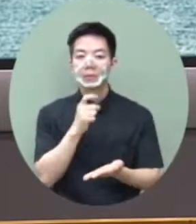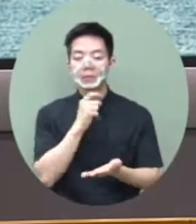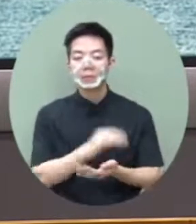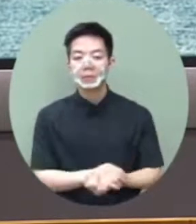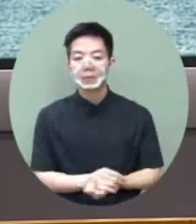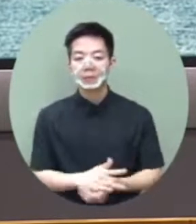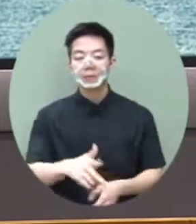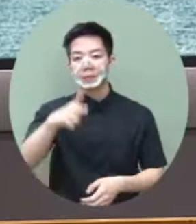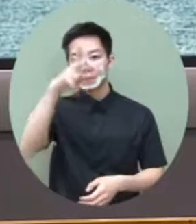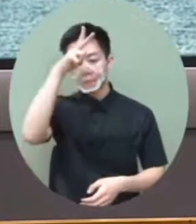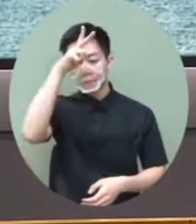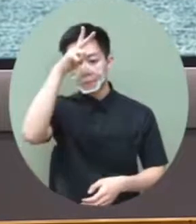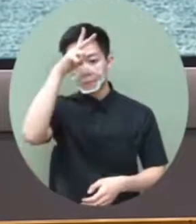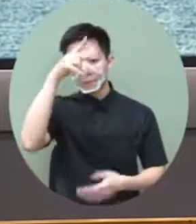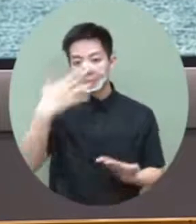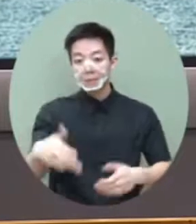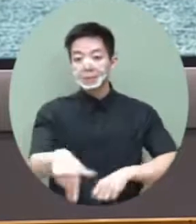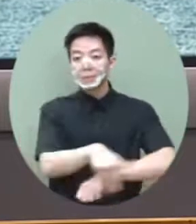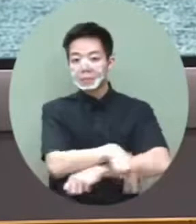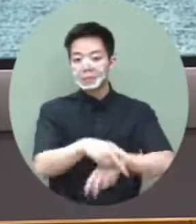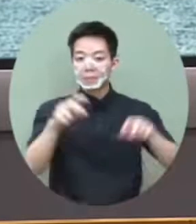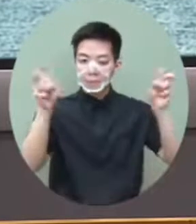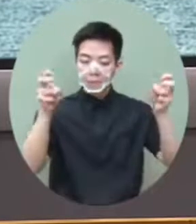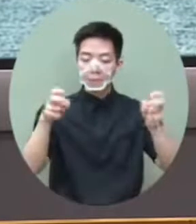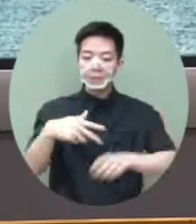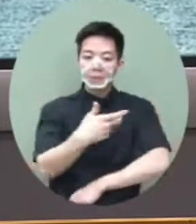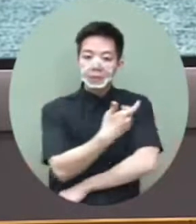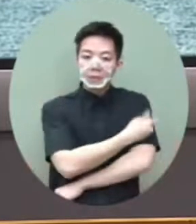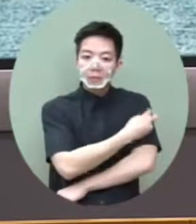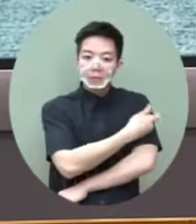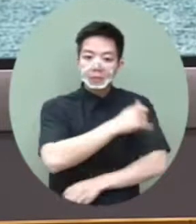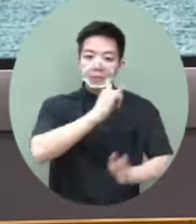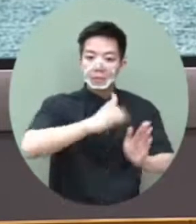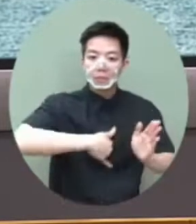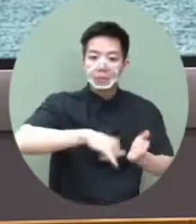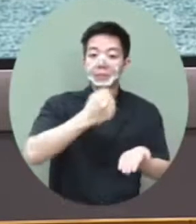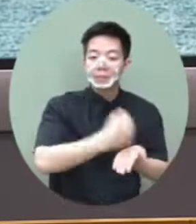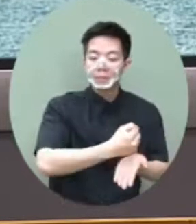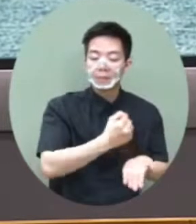and review our vaccination plans. At the same time, the government has